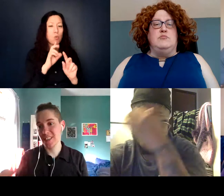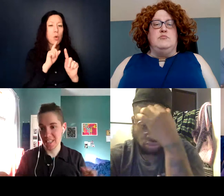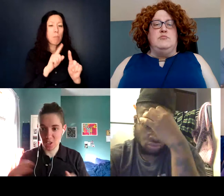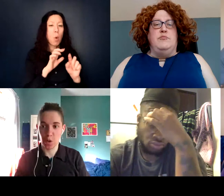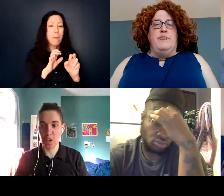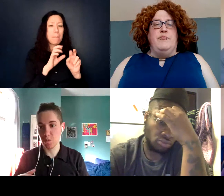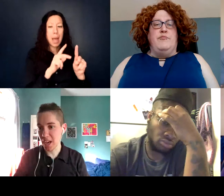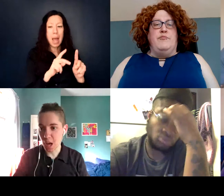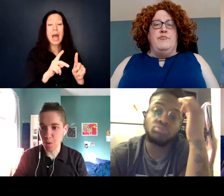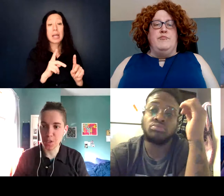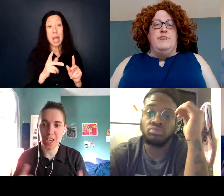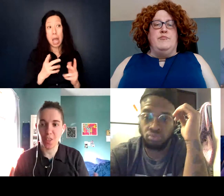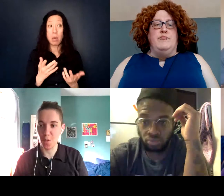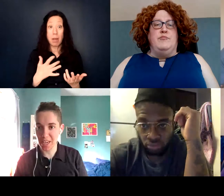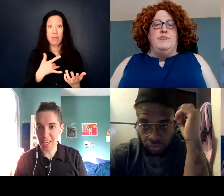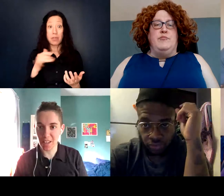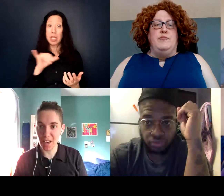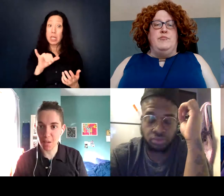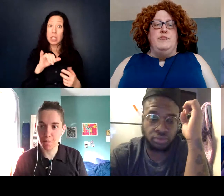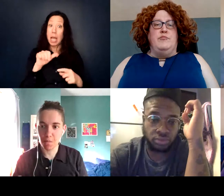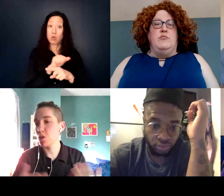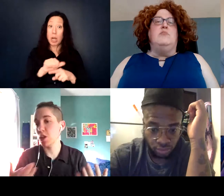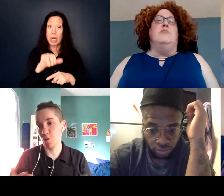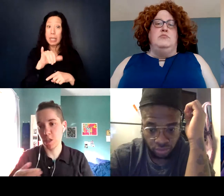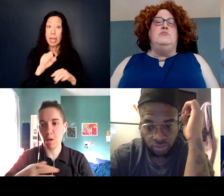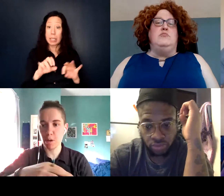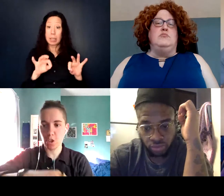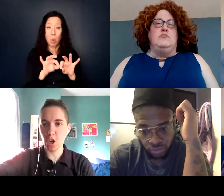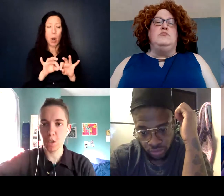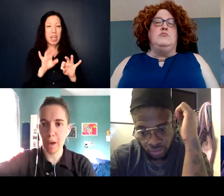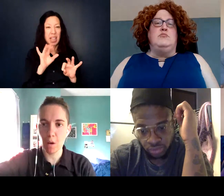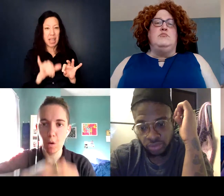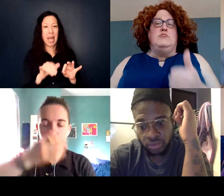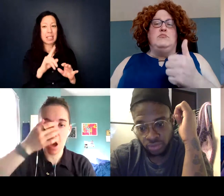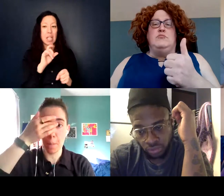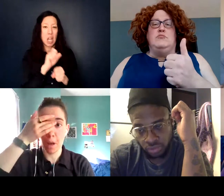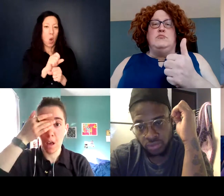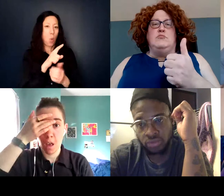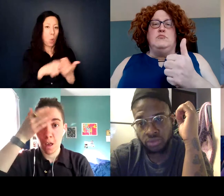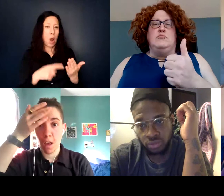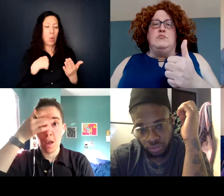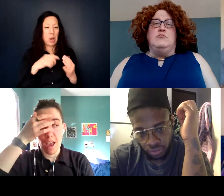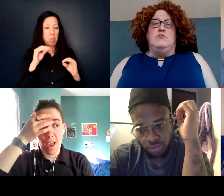important. This is what is being cobbled together immediately. Literally what we just talked about.